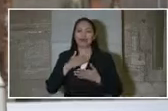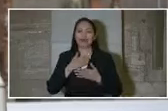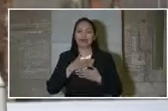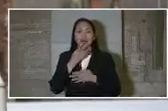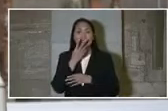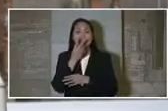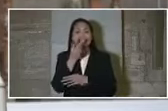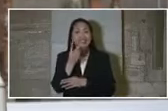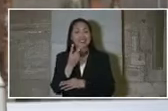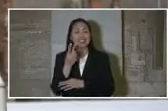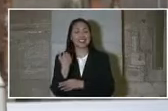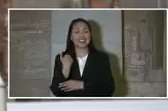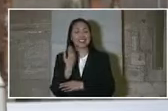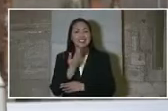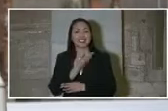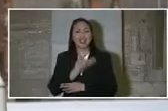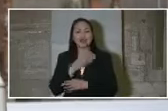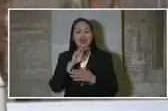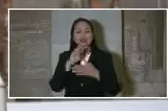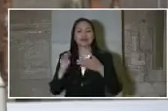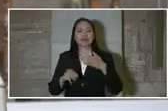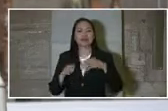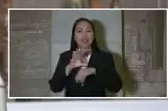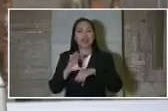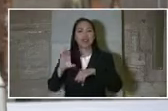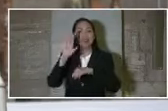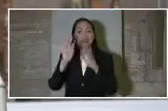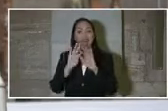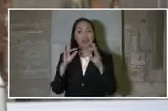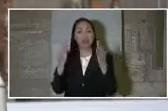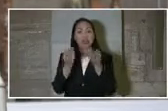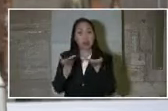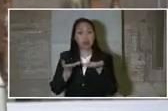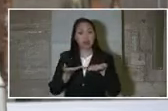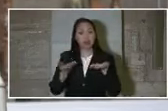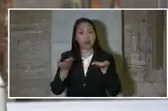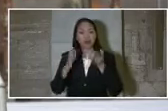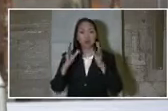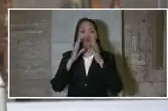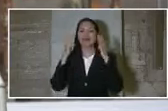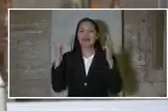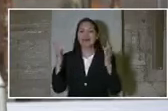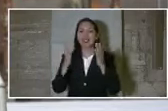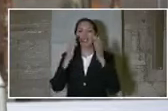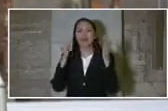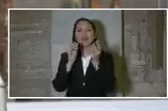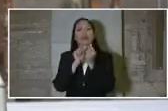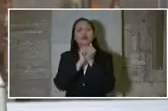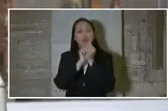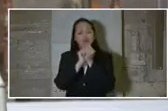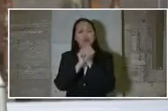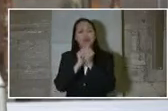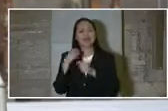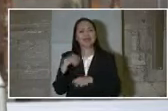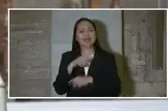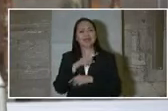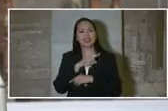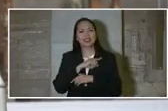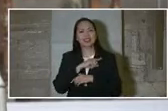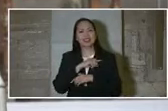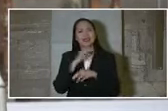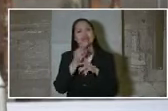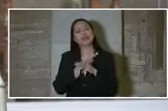our Manila Cathedral family here celebrating with us. To our